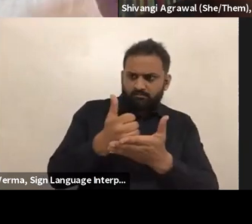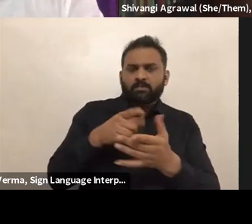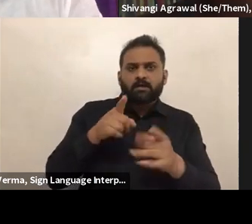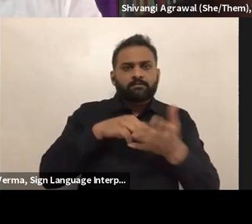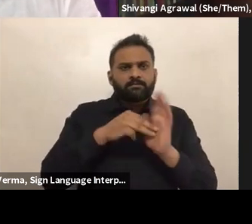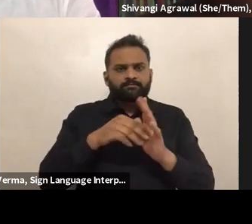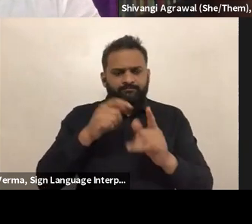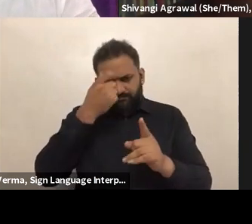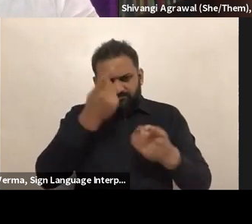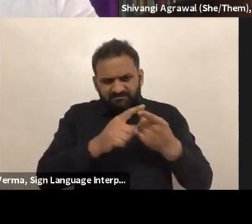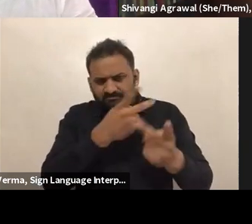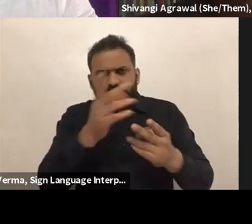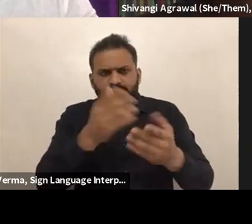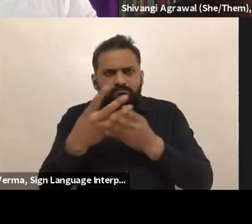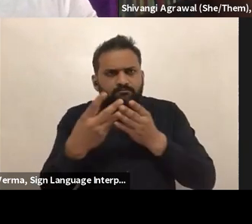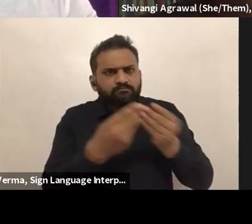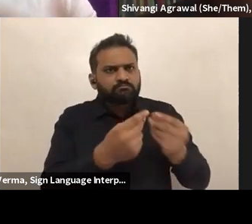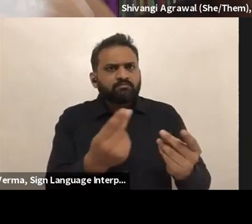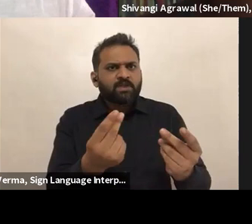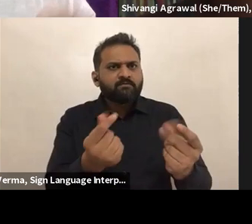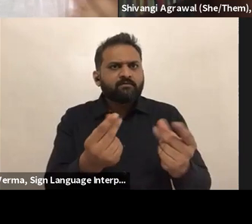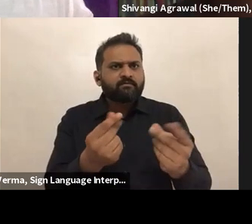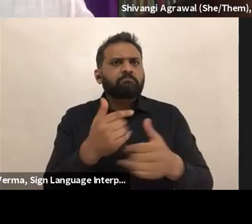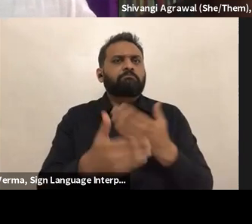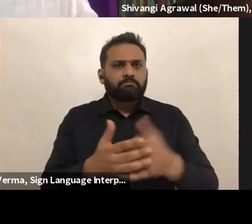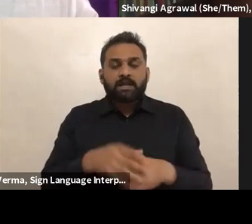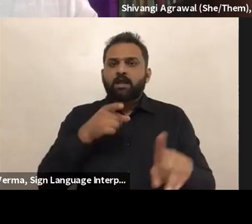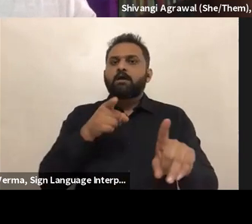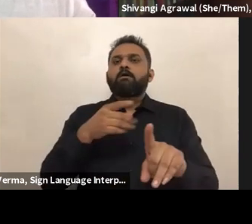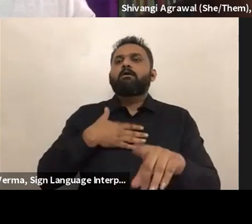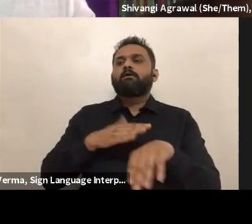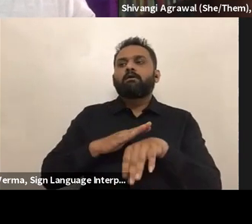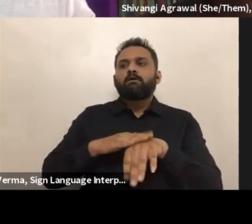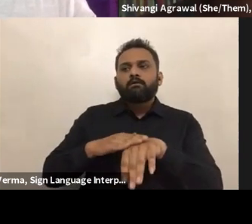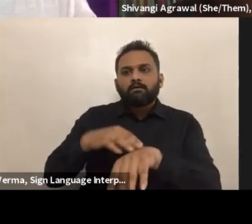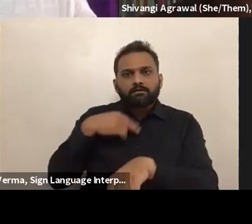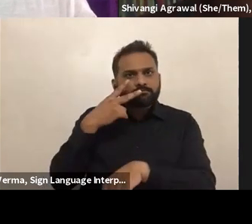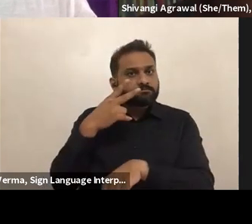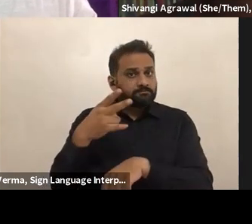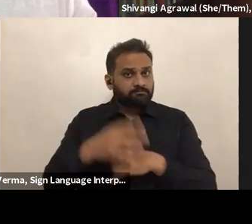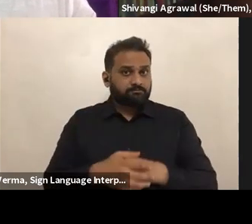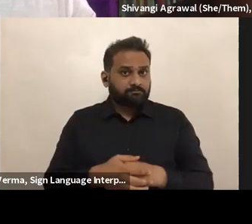solutions quite fast. So that was the experience that I had. And of course, uh,